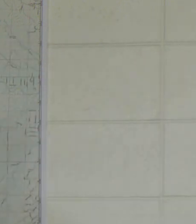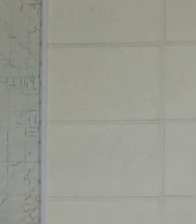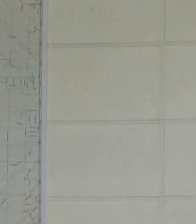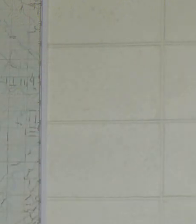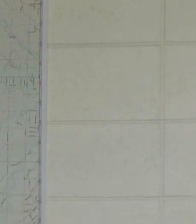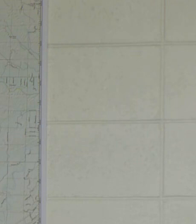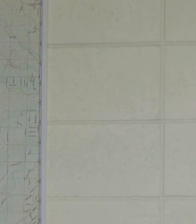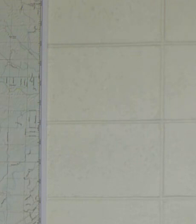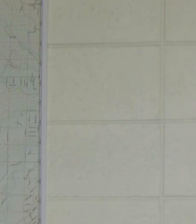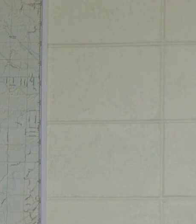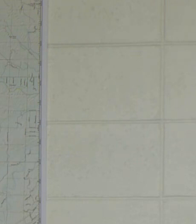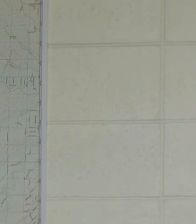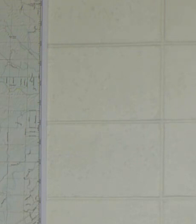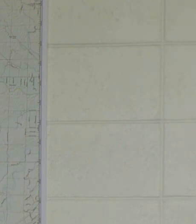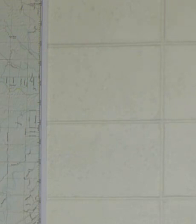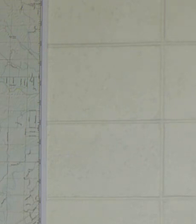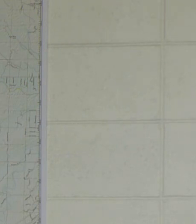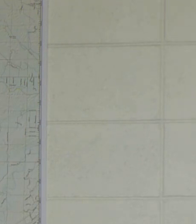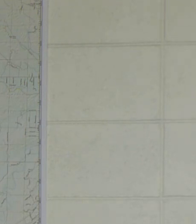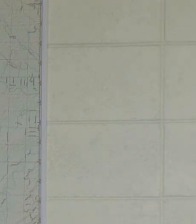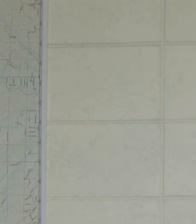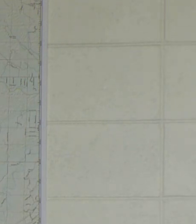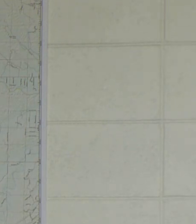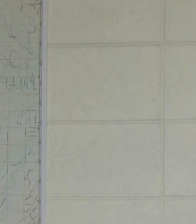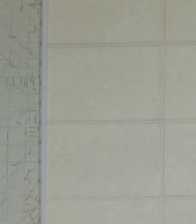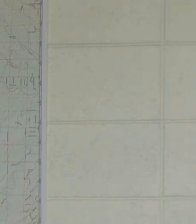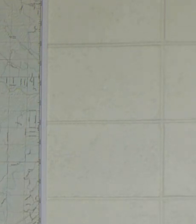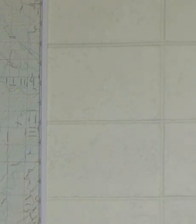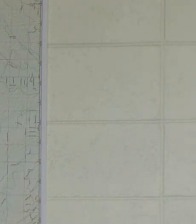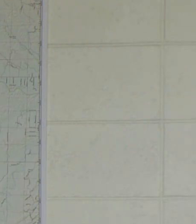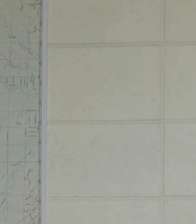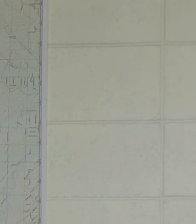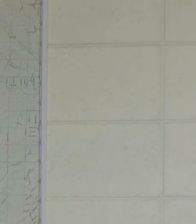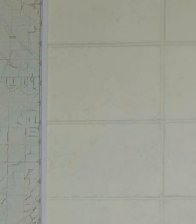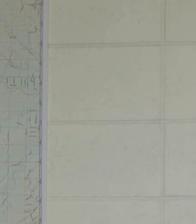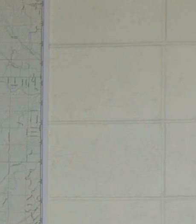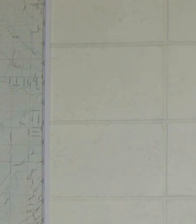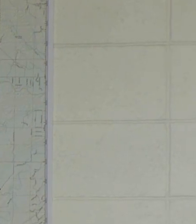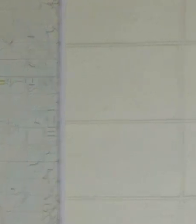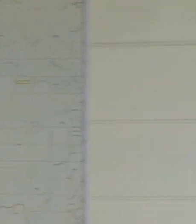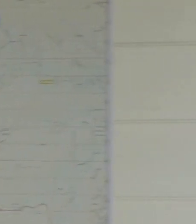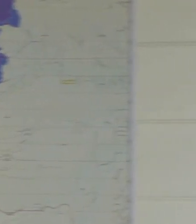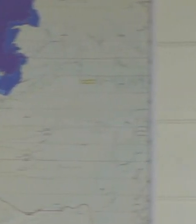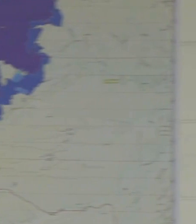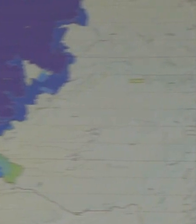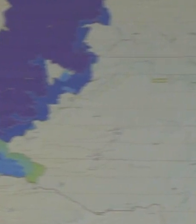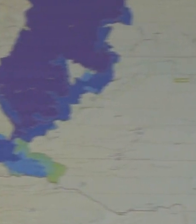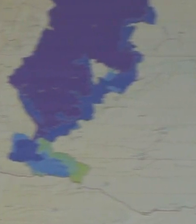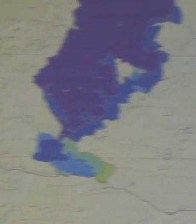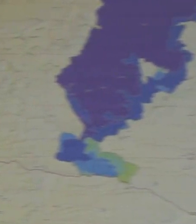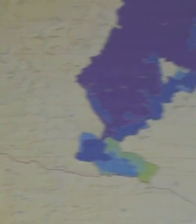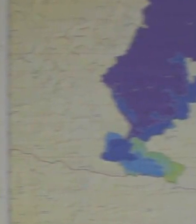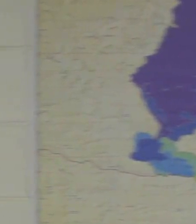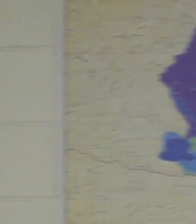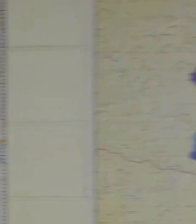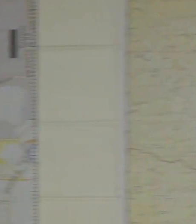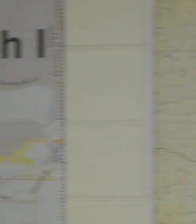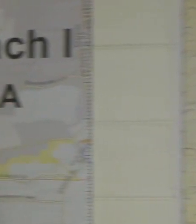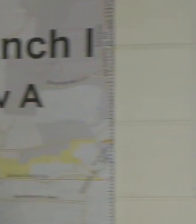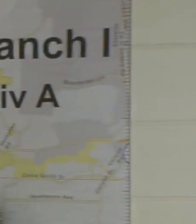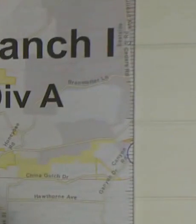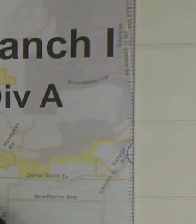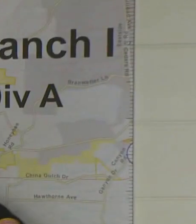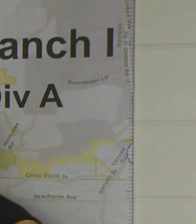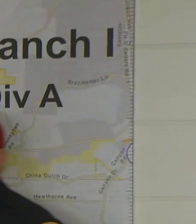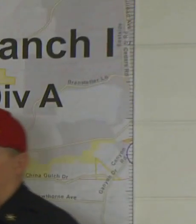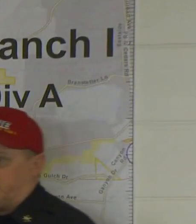Good afternoon, Operations Section Chief Chris Waters on the Zogg incident with an operational update. Quick reminder, fire stretches from on the